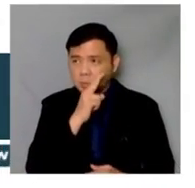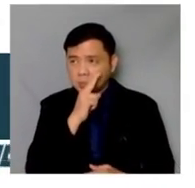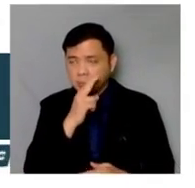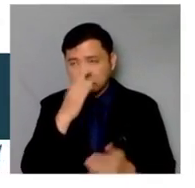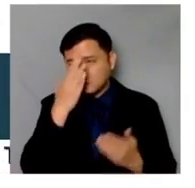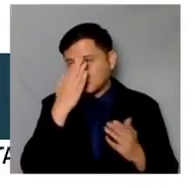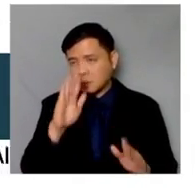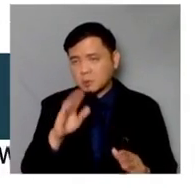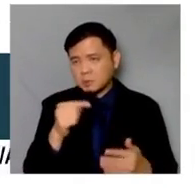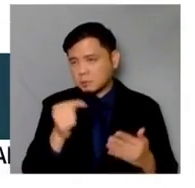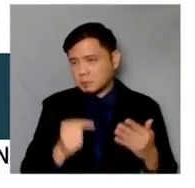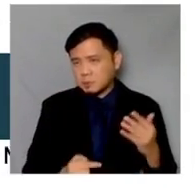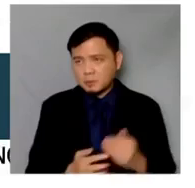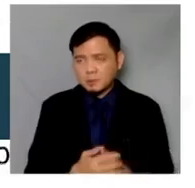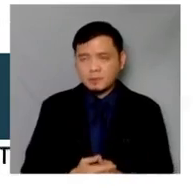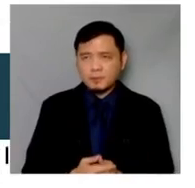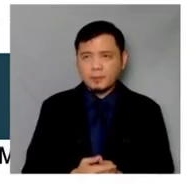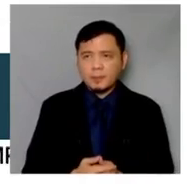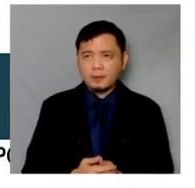only